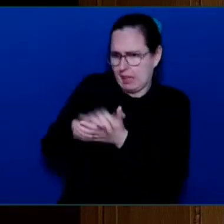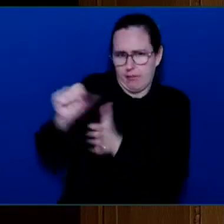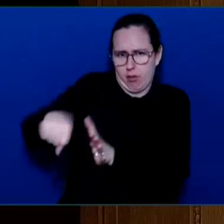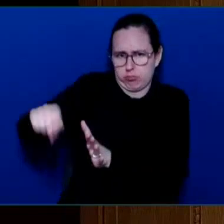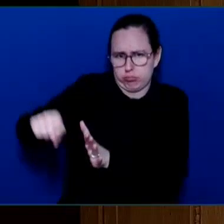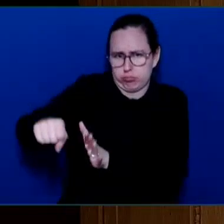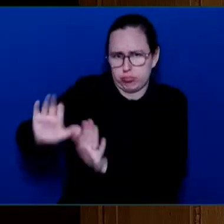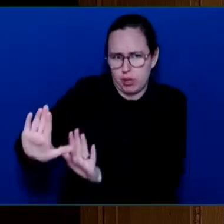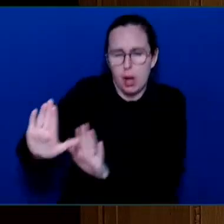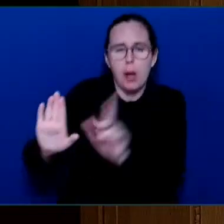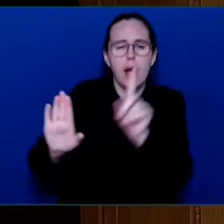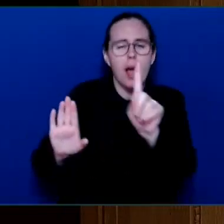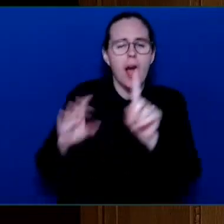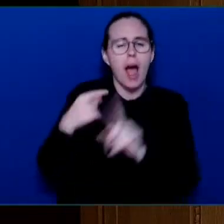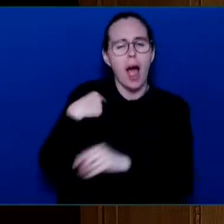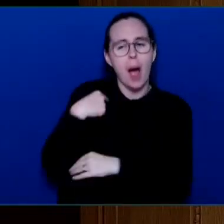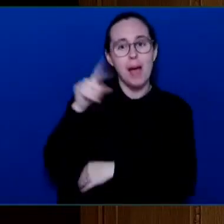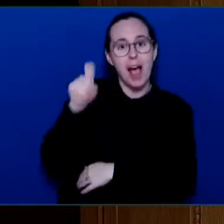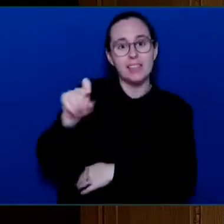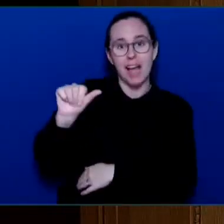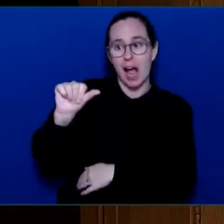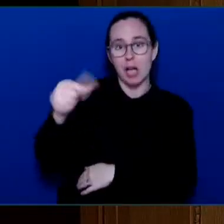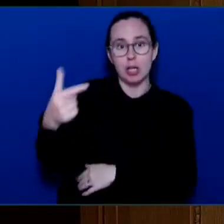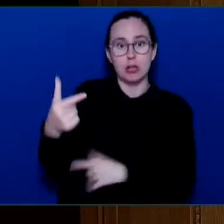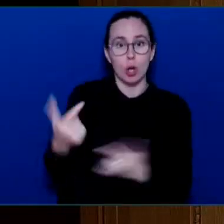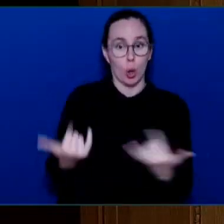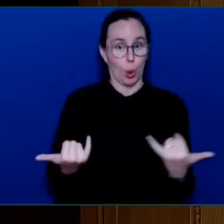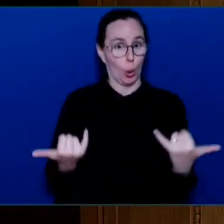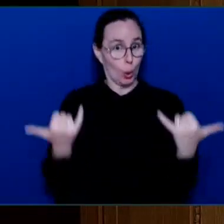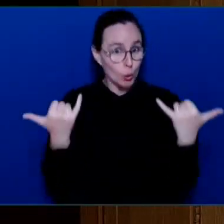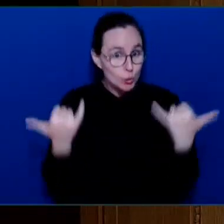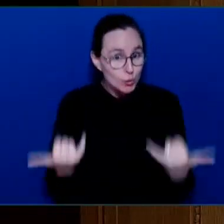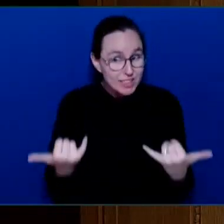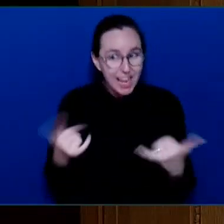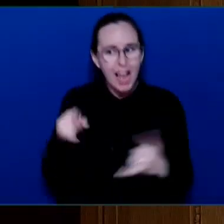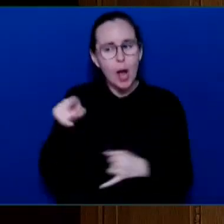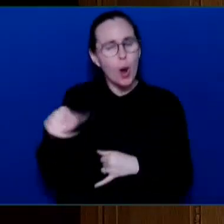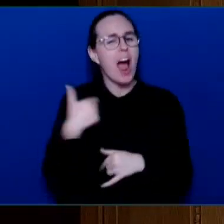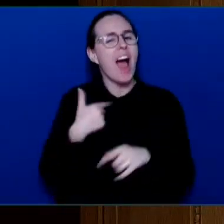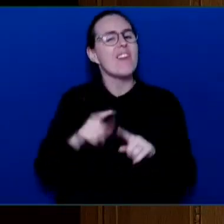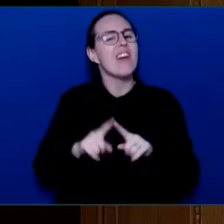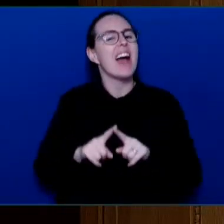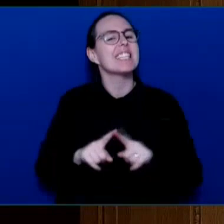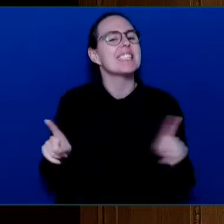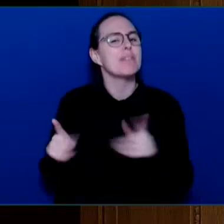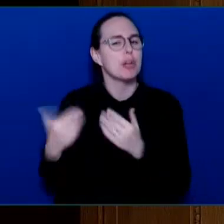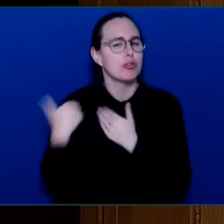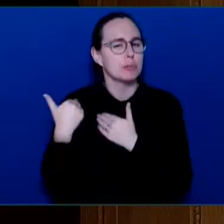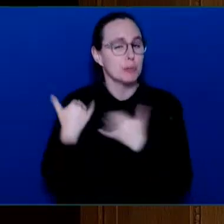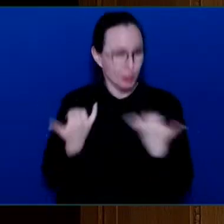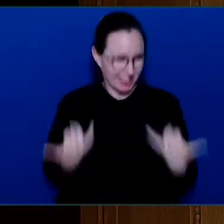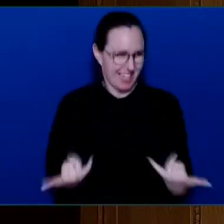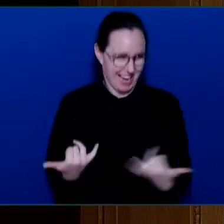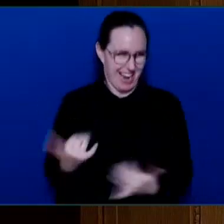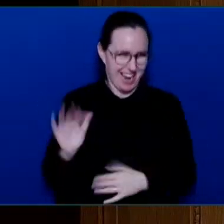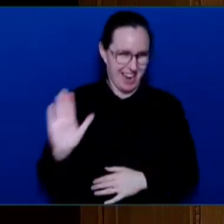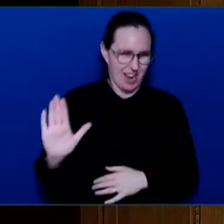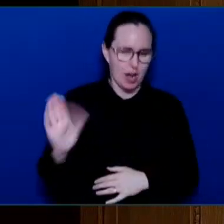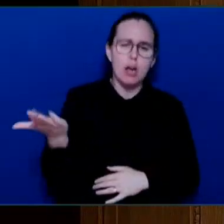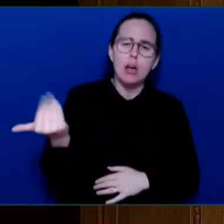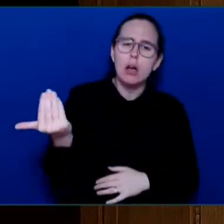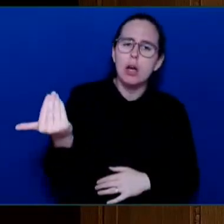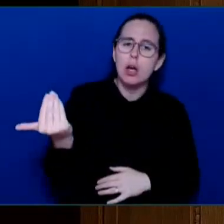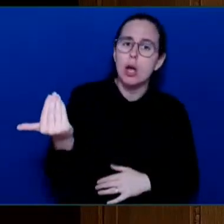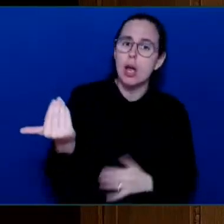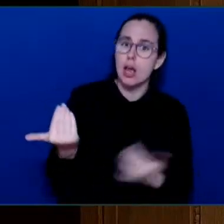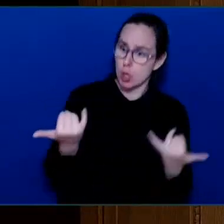seriously, to discharge her responsibility today as Attorney General. Crown Counsel Act empowers her in circumstances where